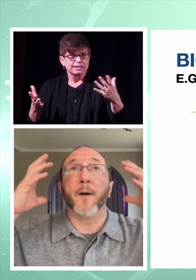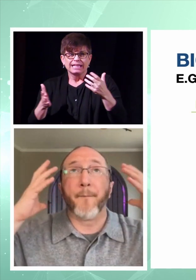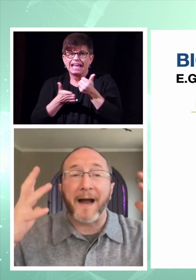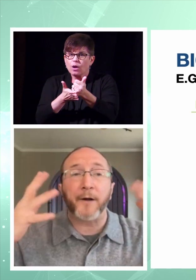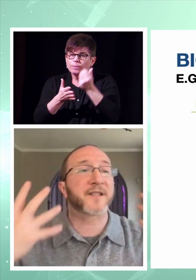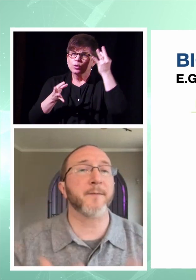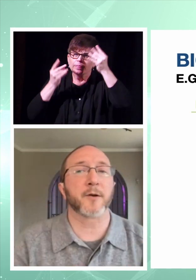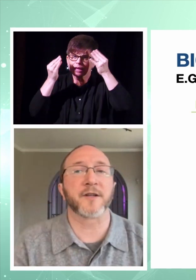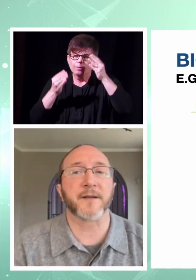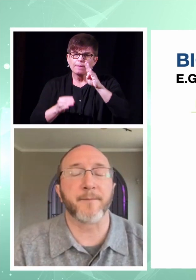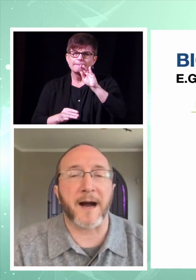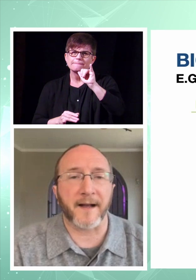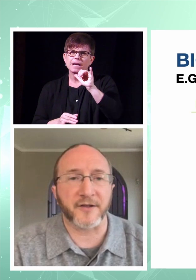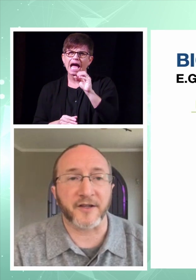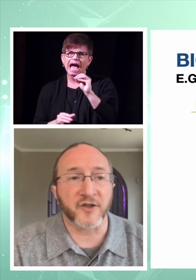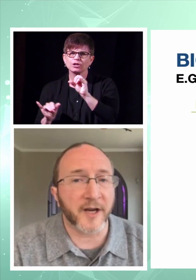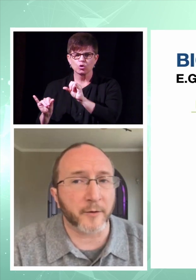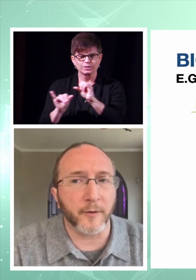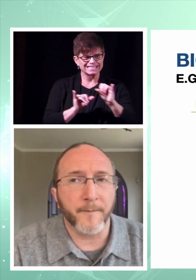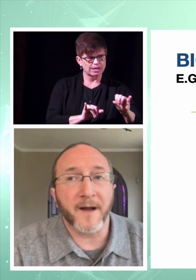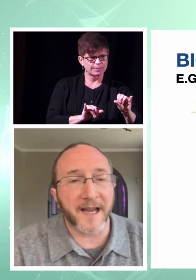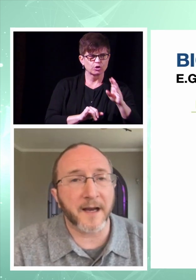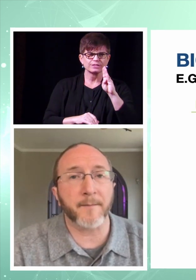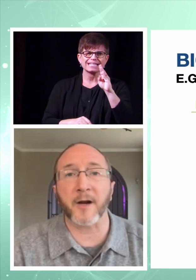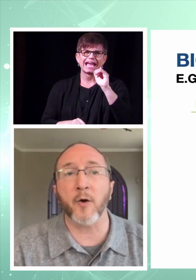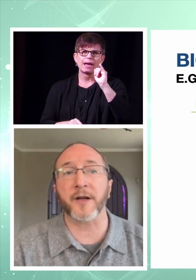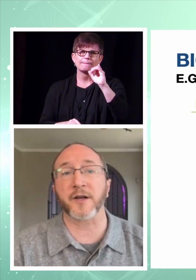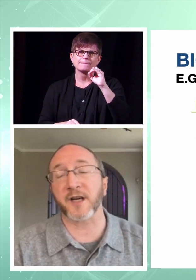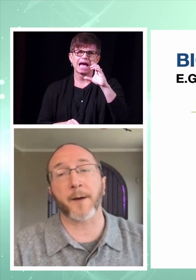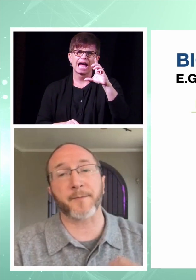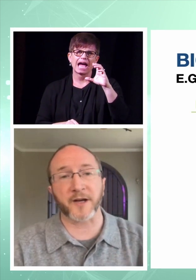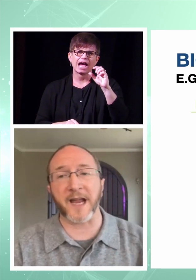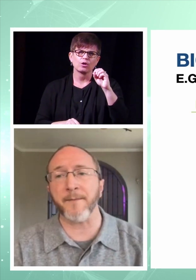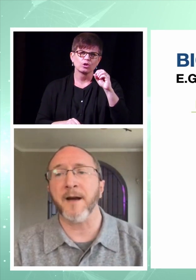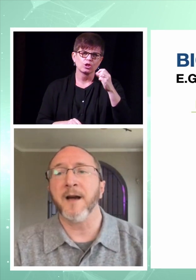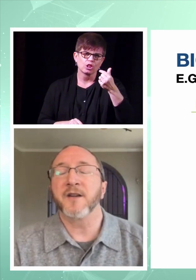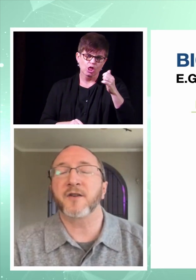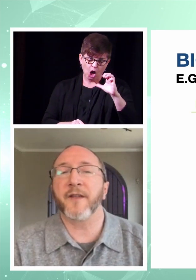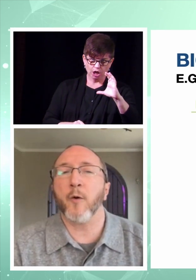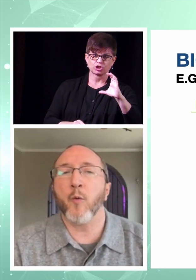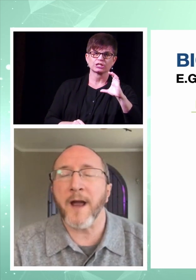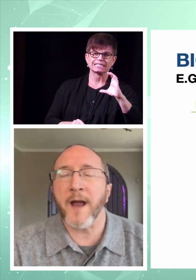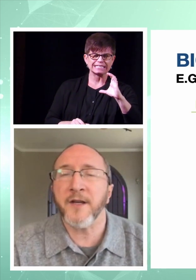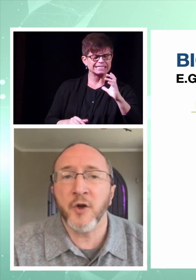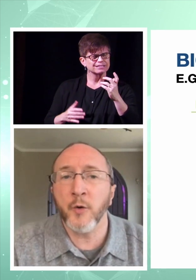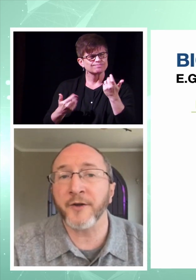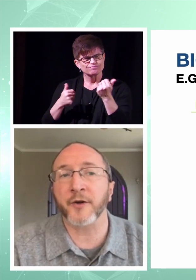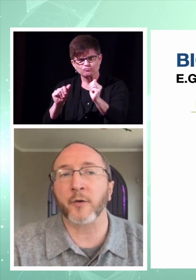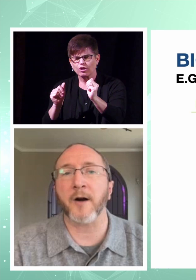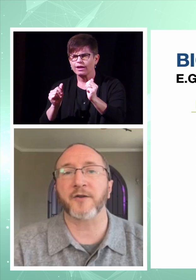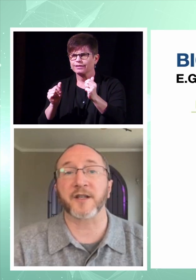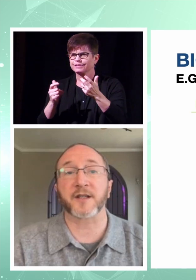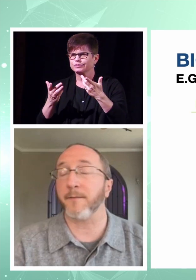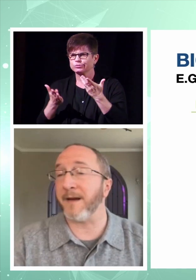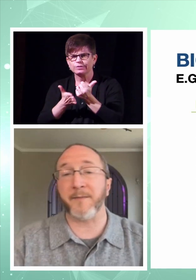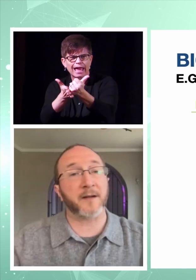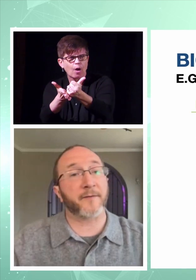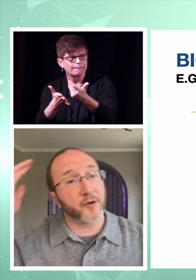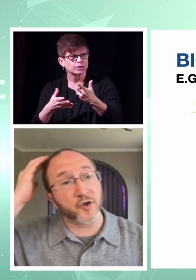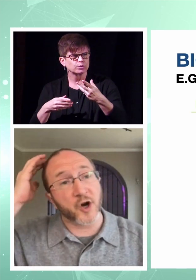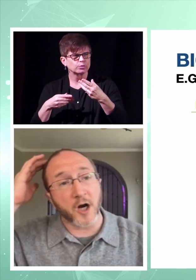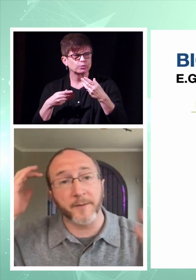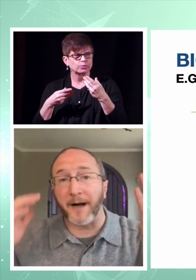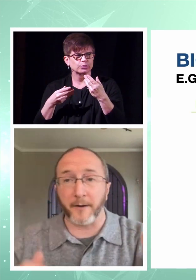about biosimilars and biologics in general. Again, my goal here is to up your game so that when you and your neurologist, maybe